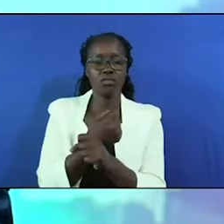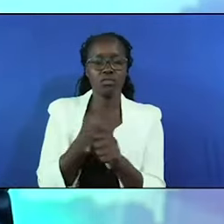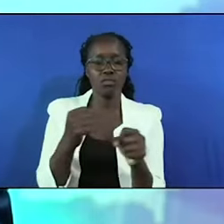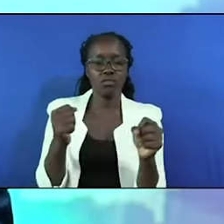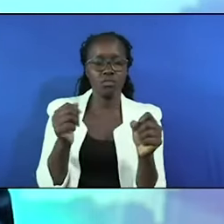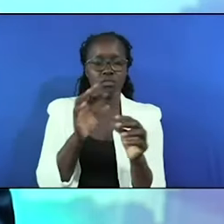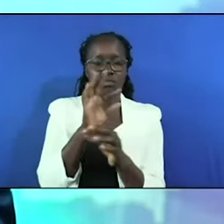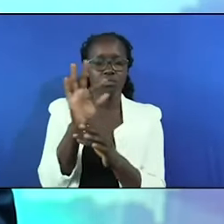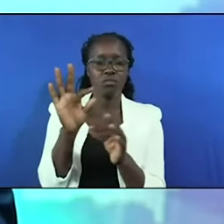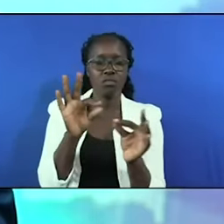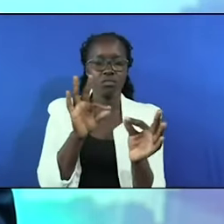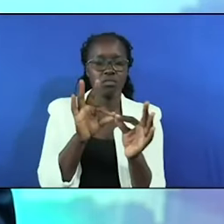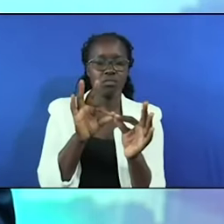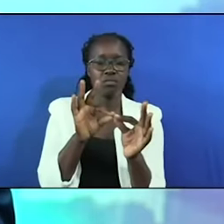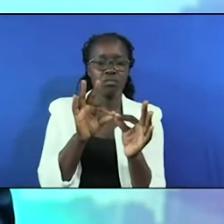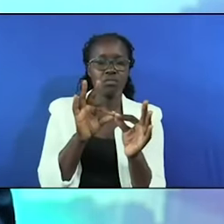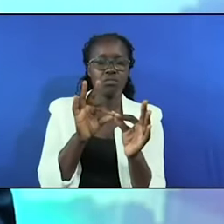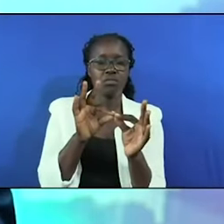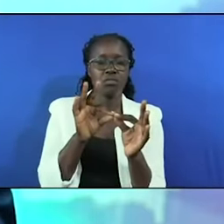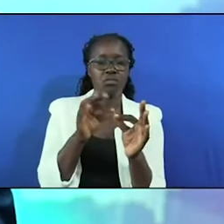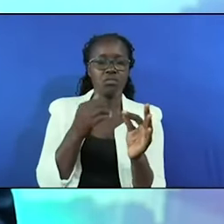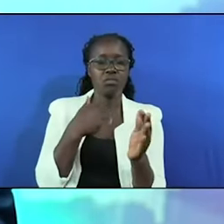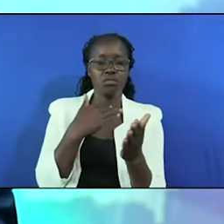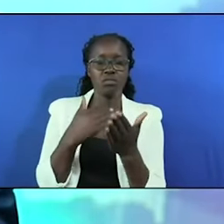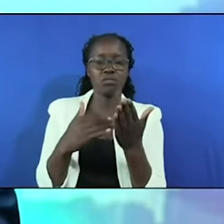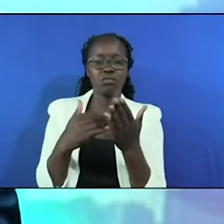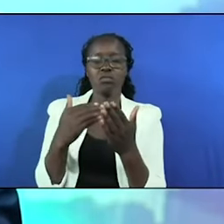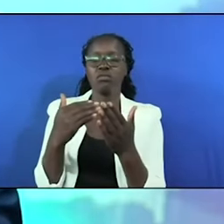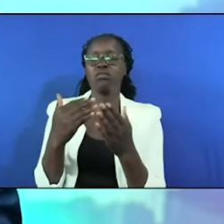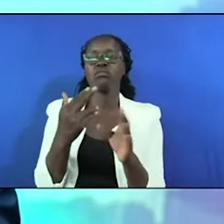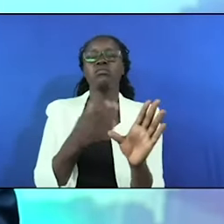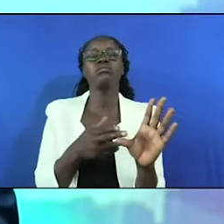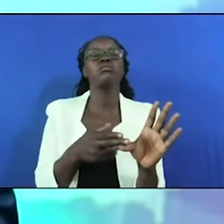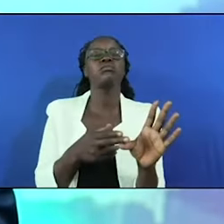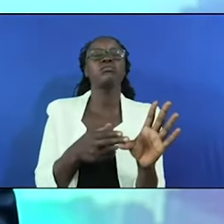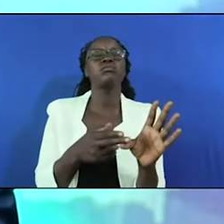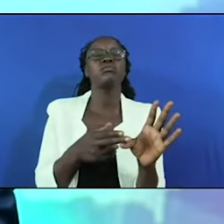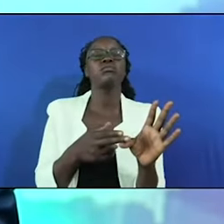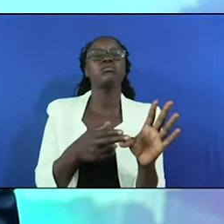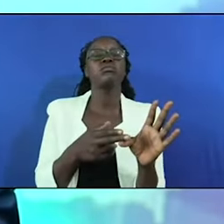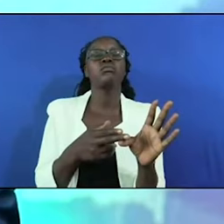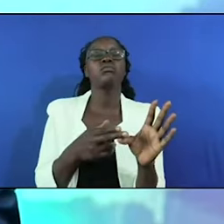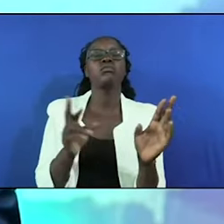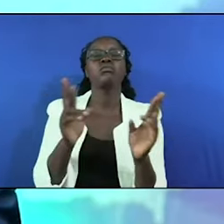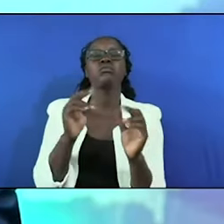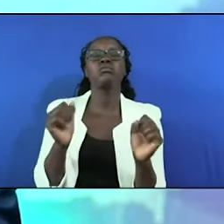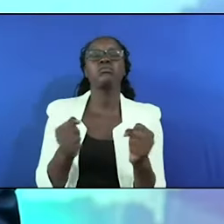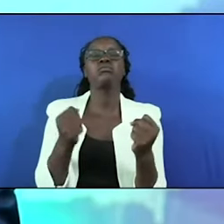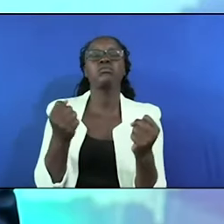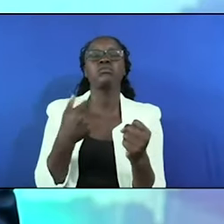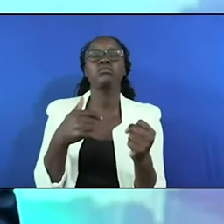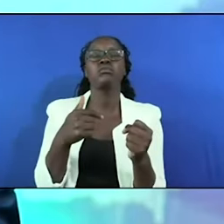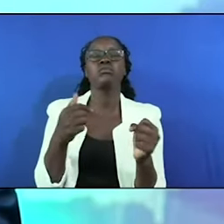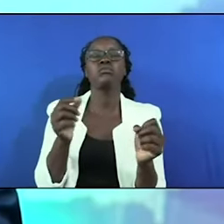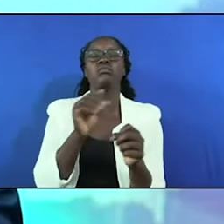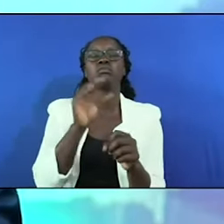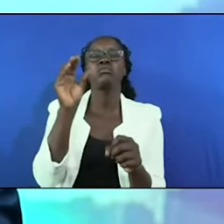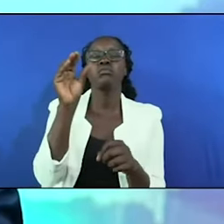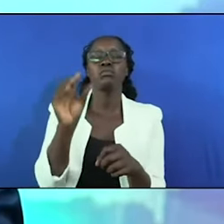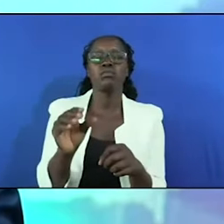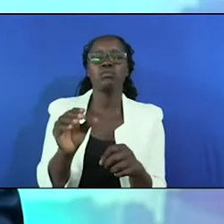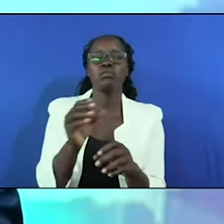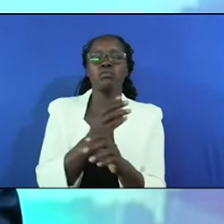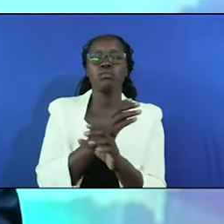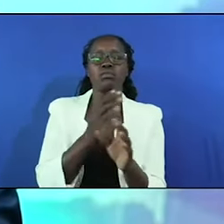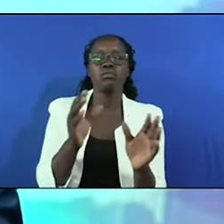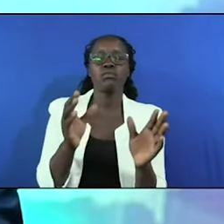is perfect. We have no part to play in it. You have already saved us on the cross of Calvary.